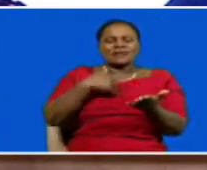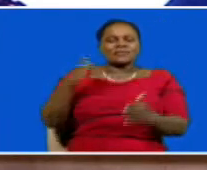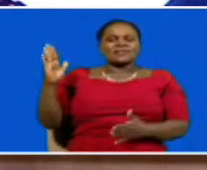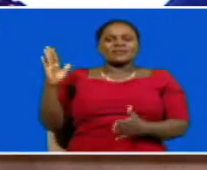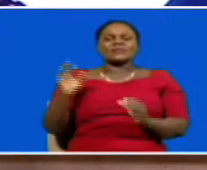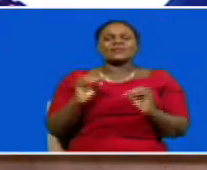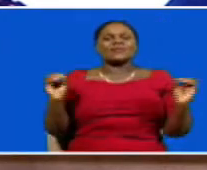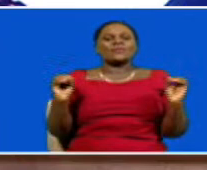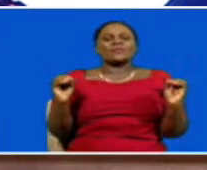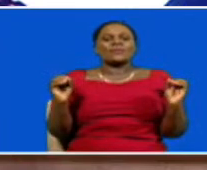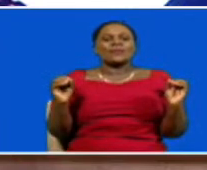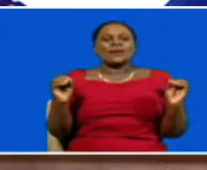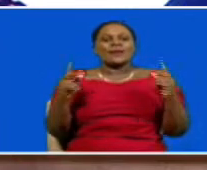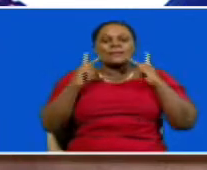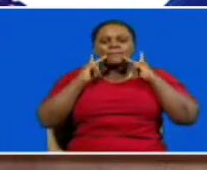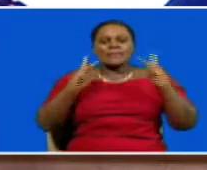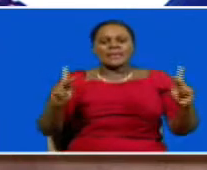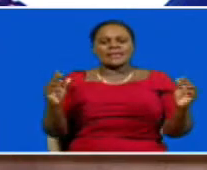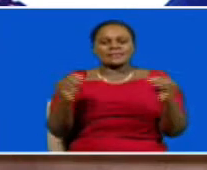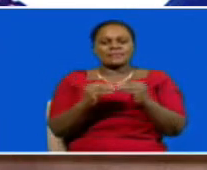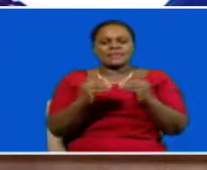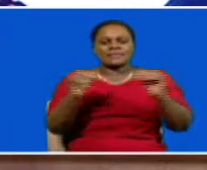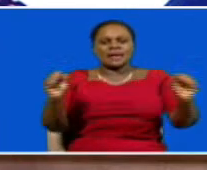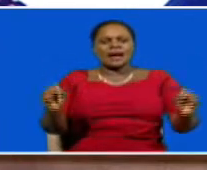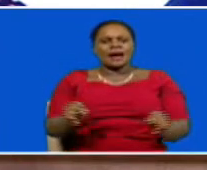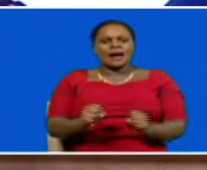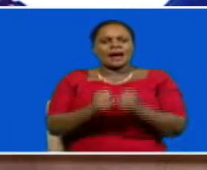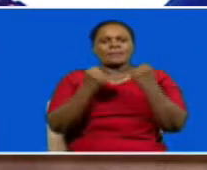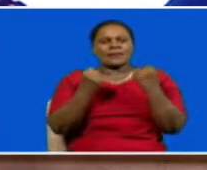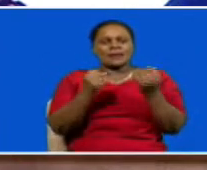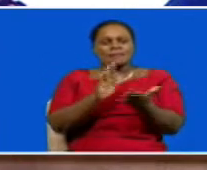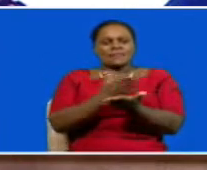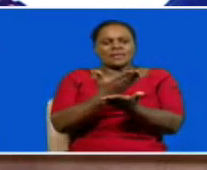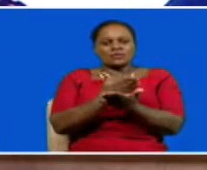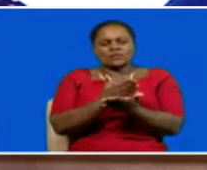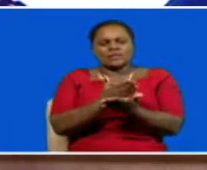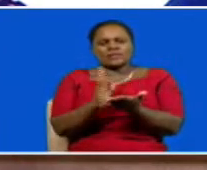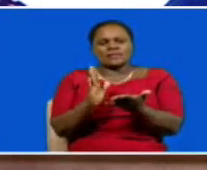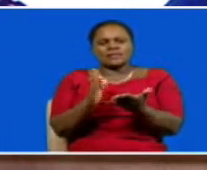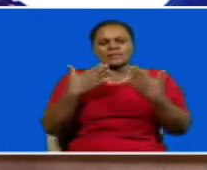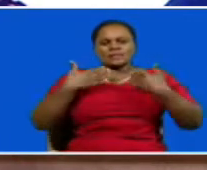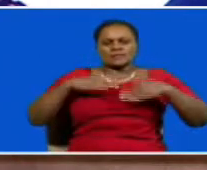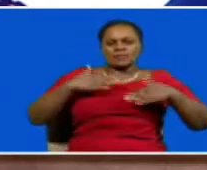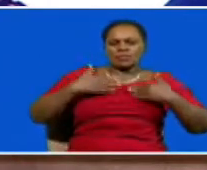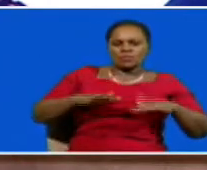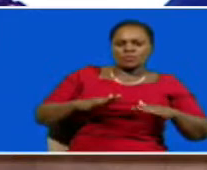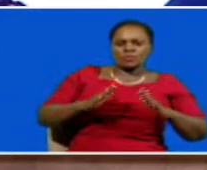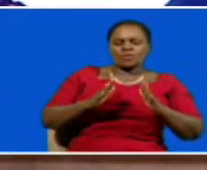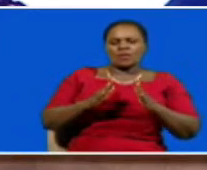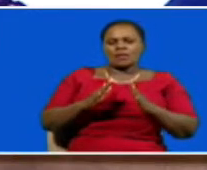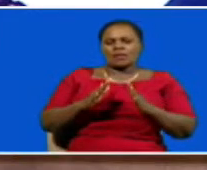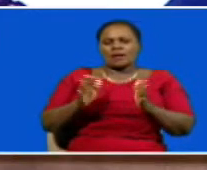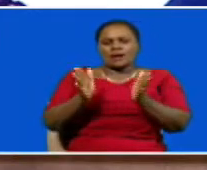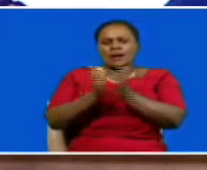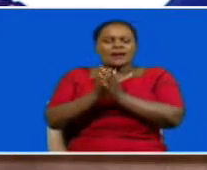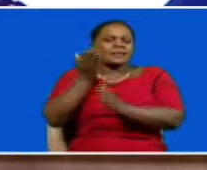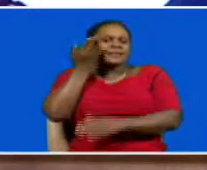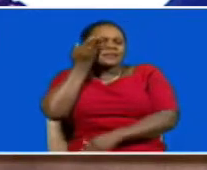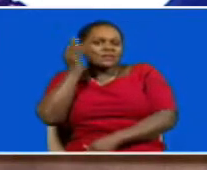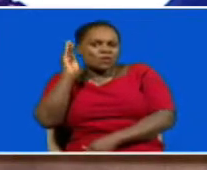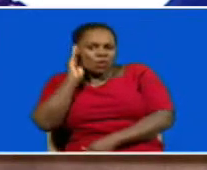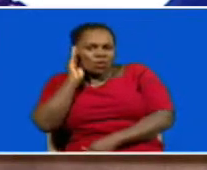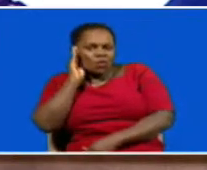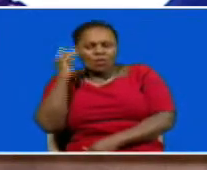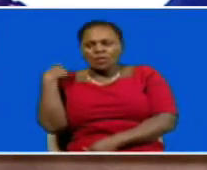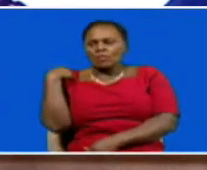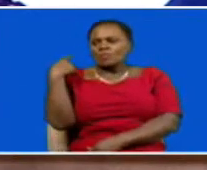insecurity. A peace meeting has been held at Loruko between herders of Samburu, Marsabit and Isiolo